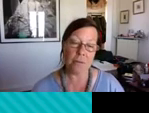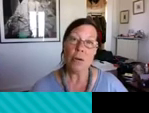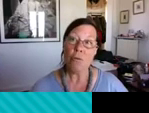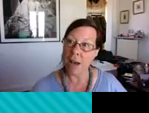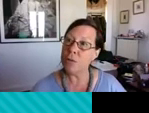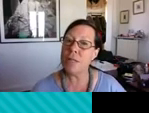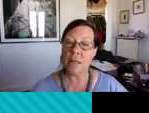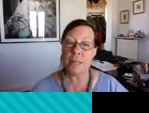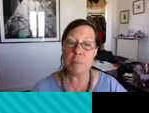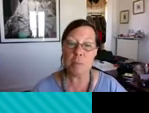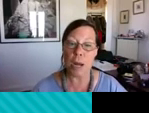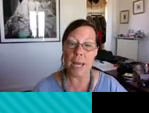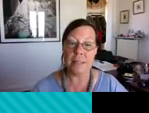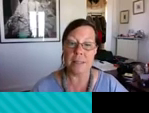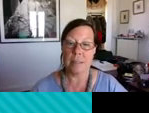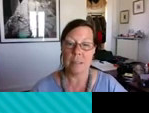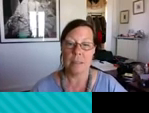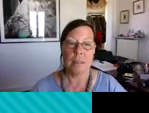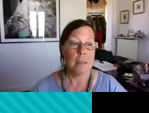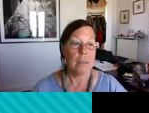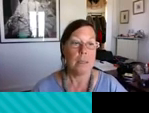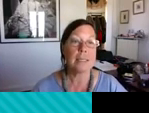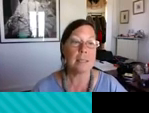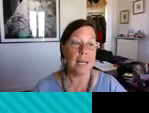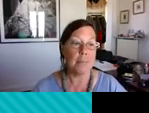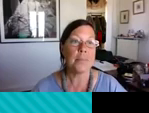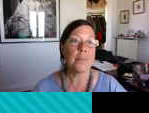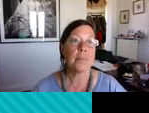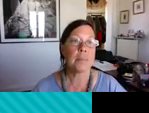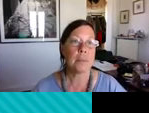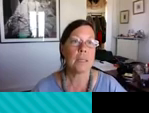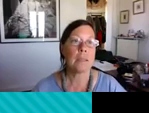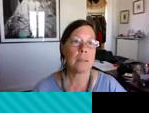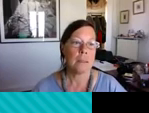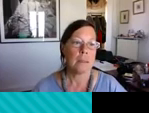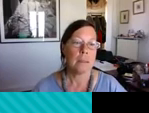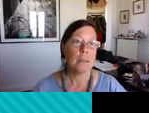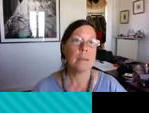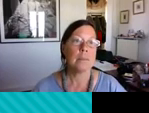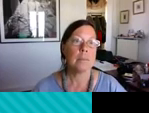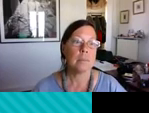have followed these best practices. Next slide.